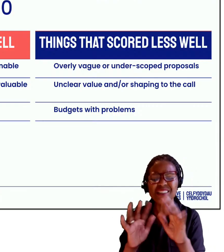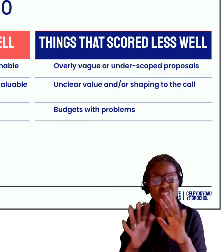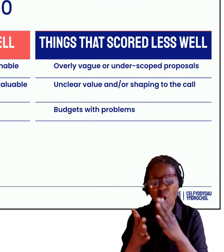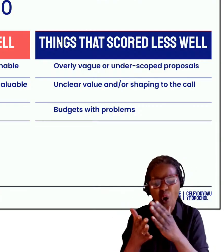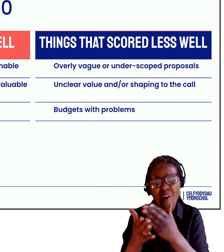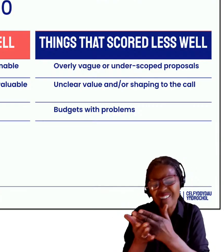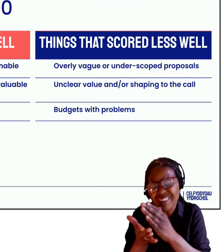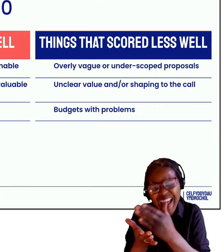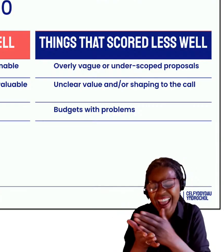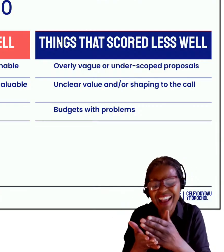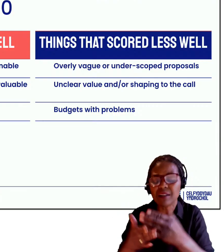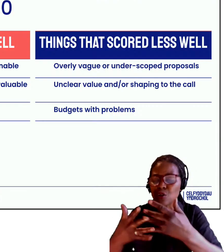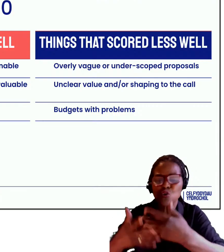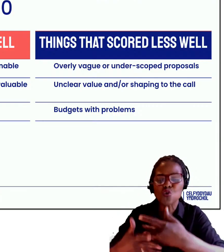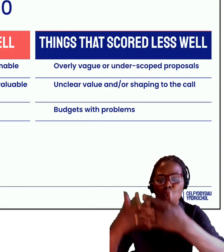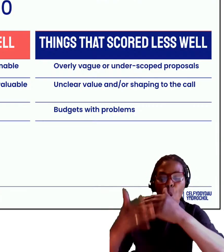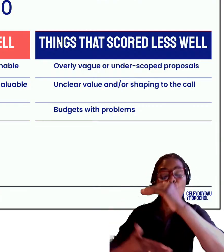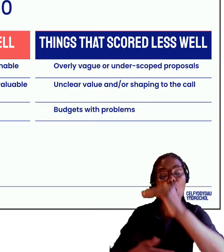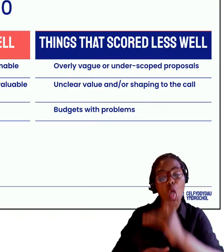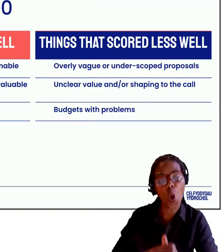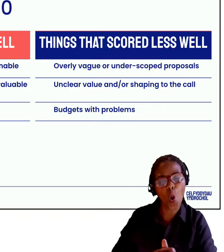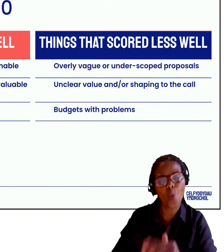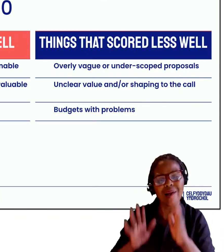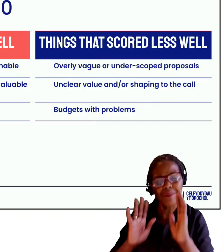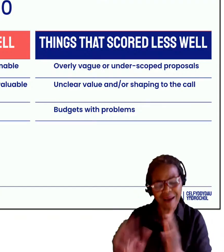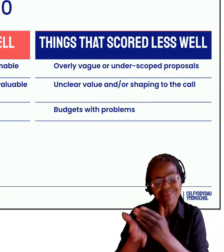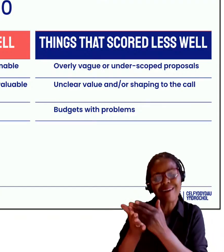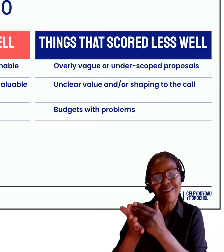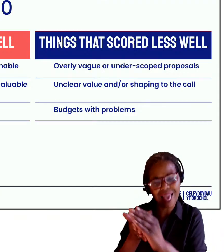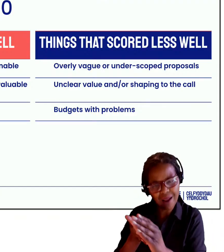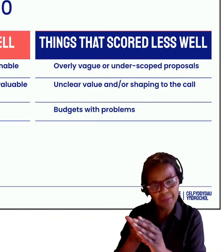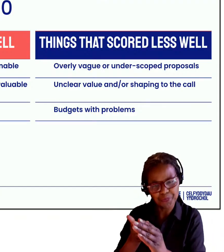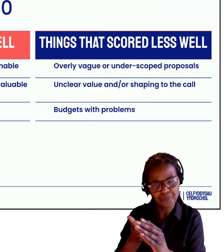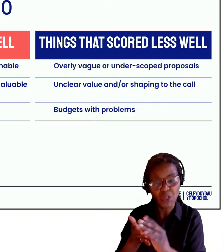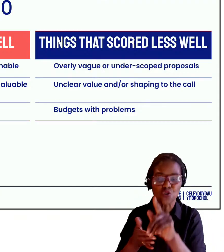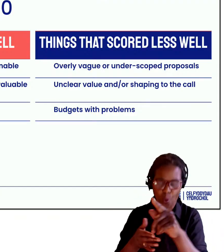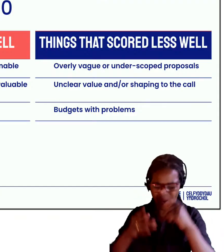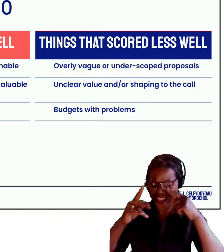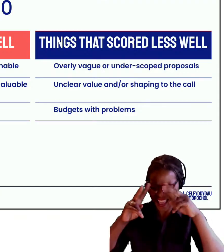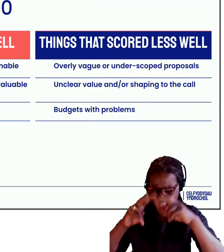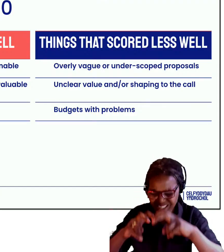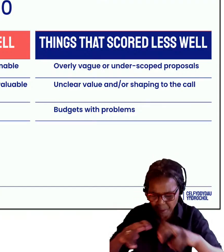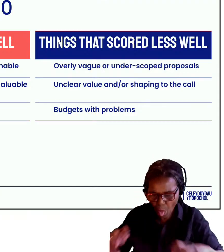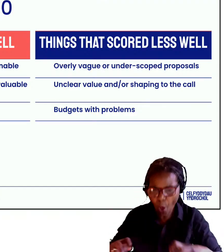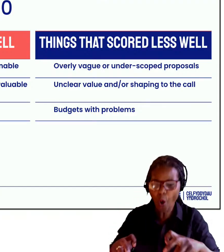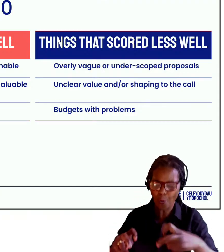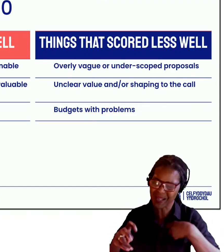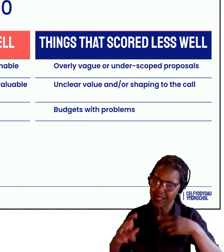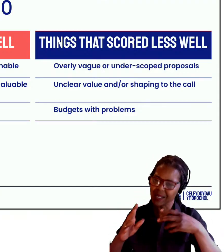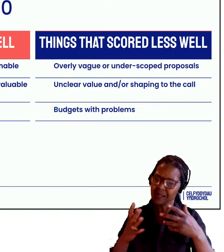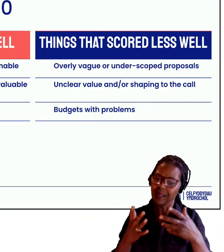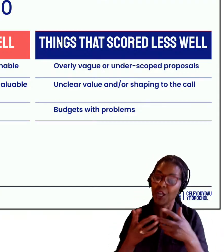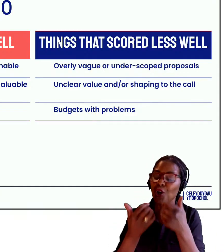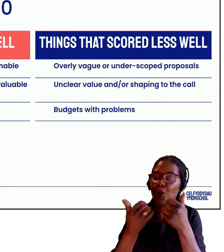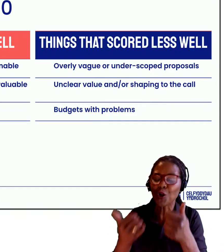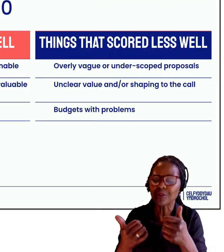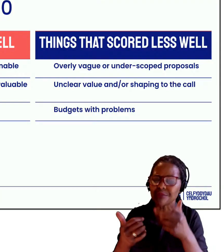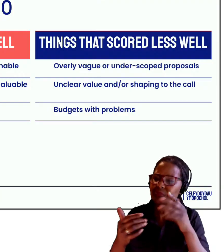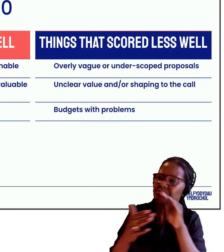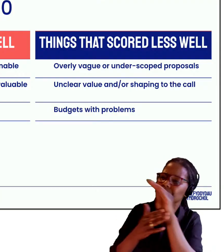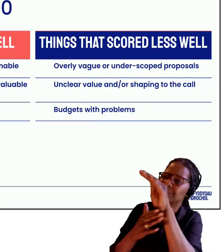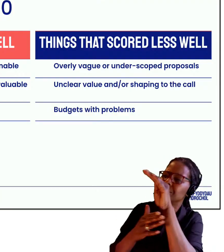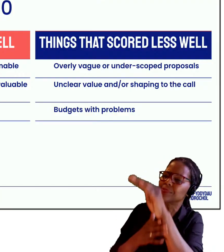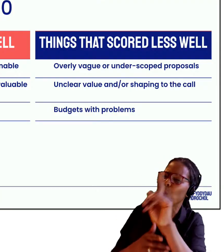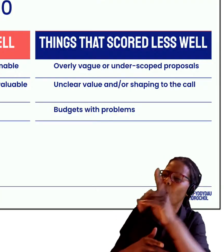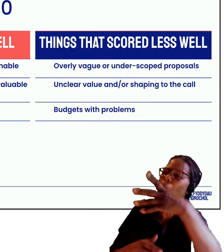well. So with Explore, it's fine to know not to know where that journey will take you. That's the point of the funding, to